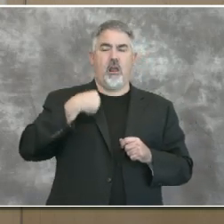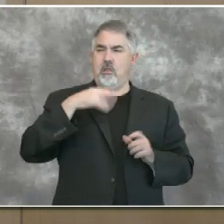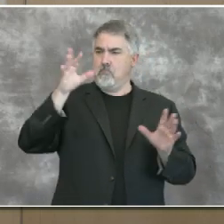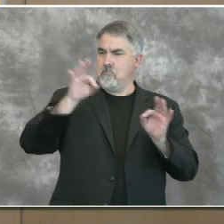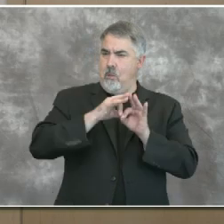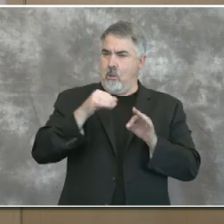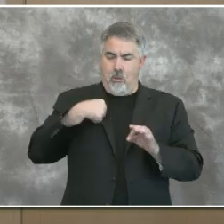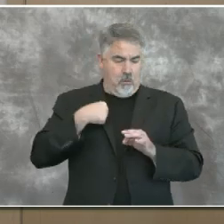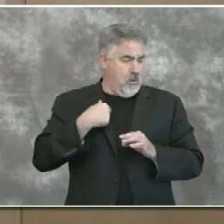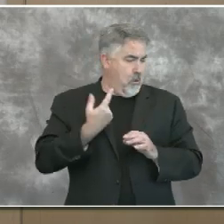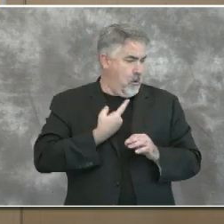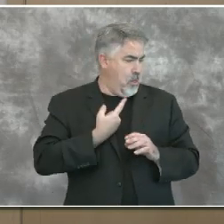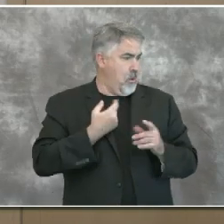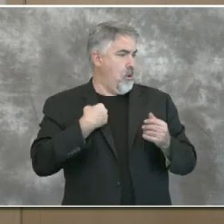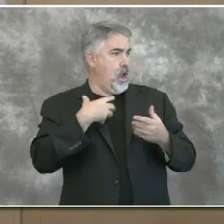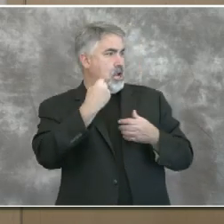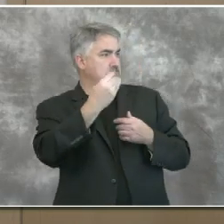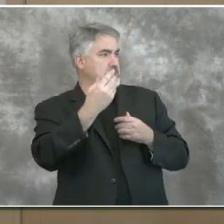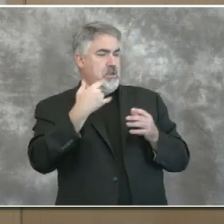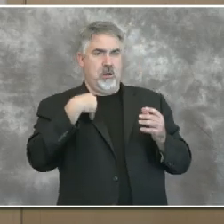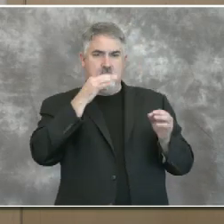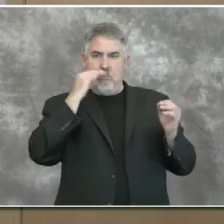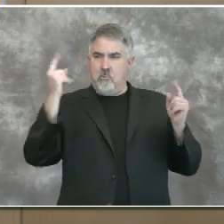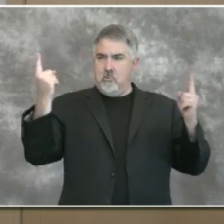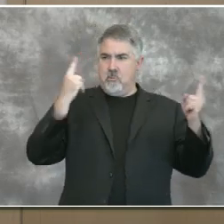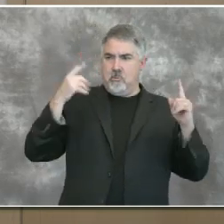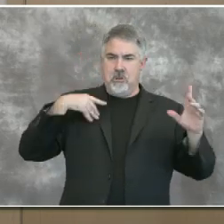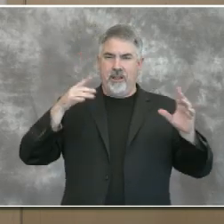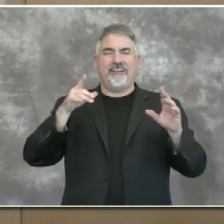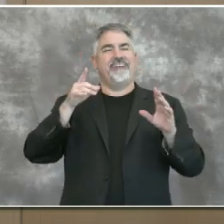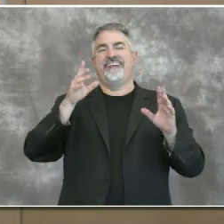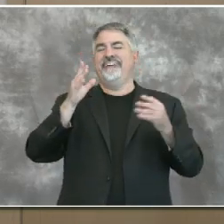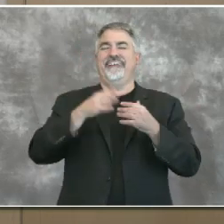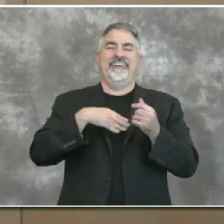order. This action is in addition